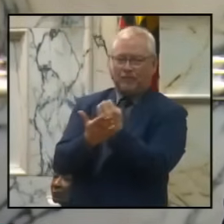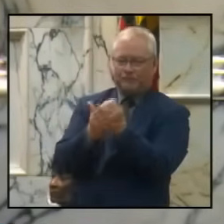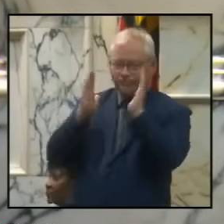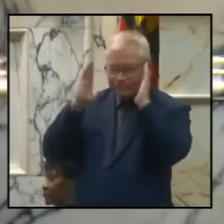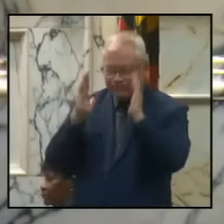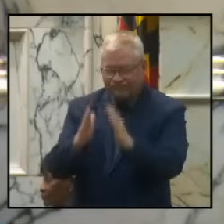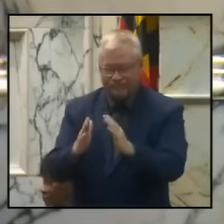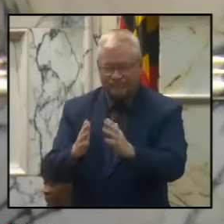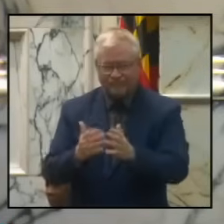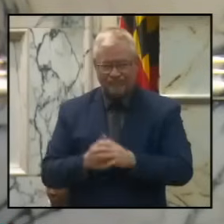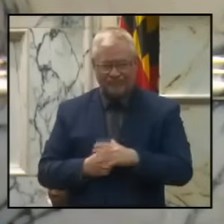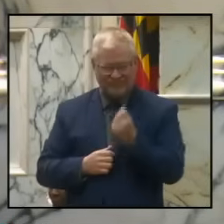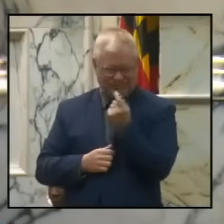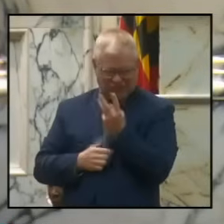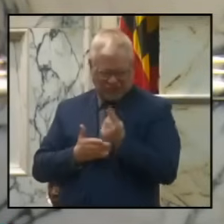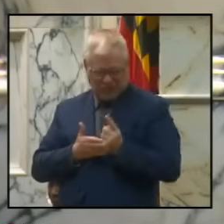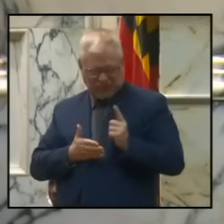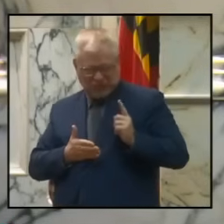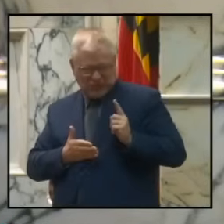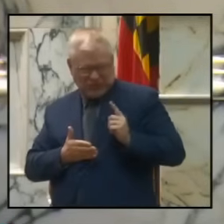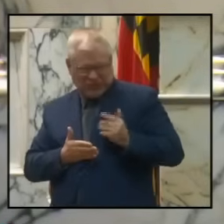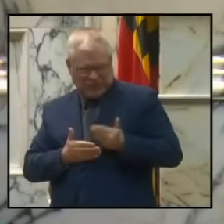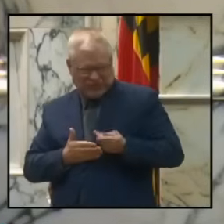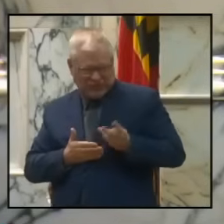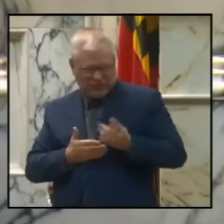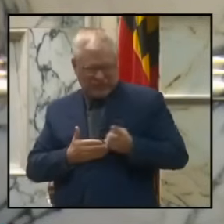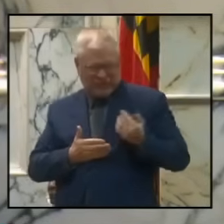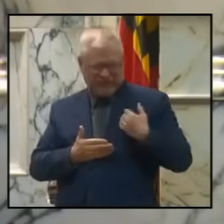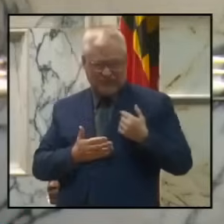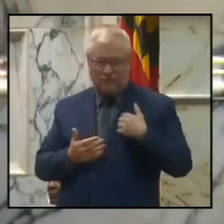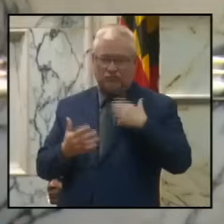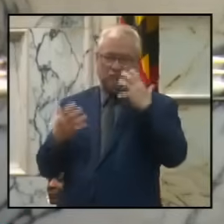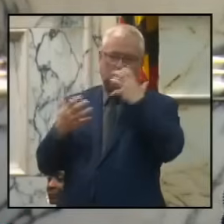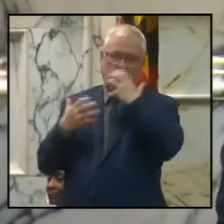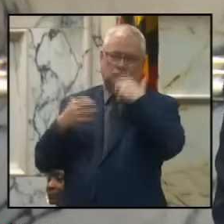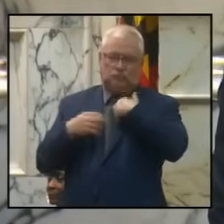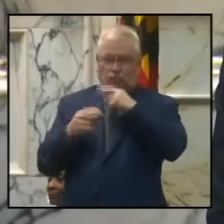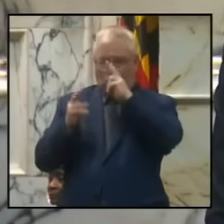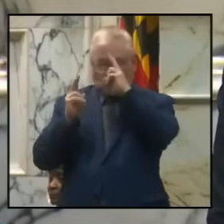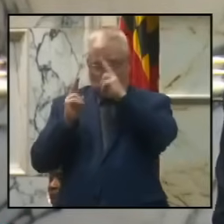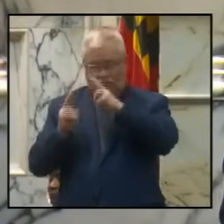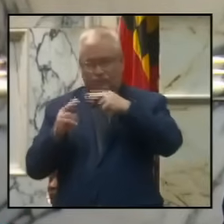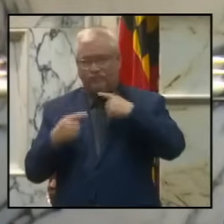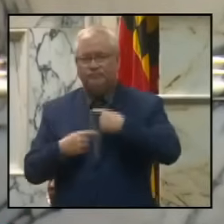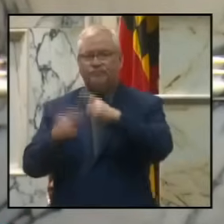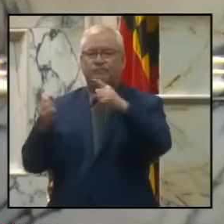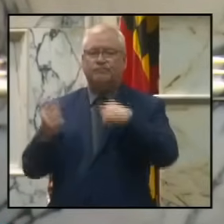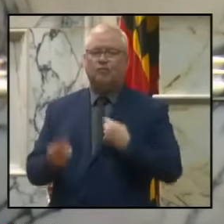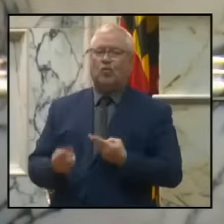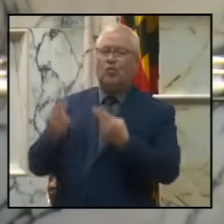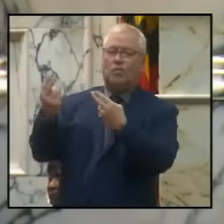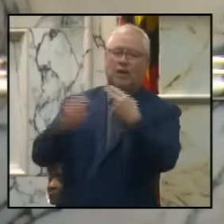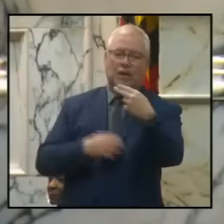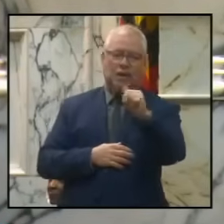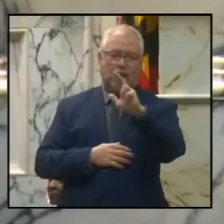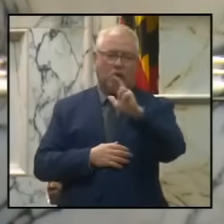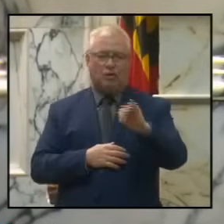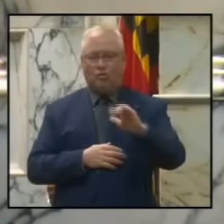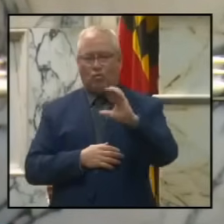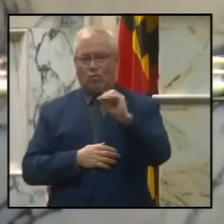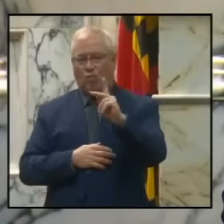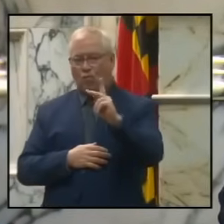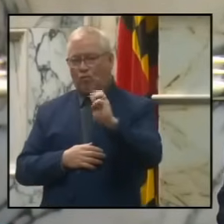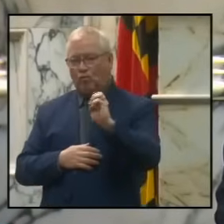a few weeks ago, I was honored to announce my nomination of Harry Coker to lead the Maryland Department